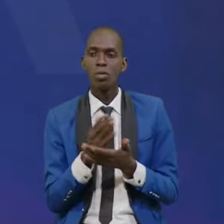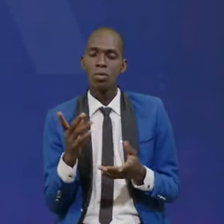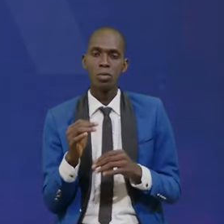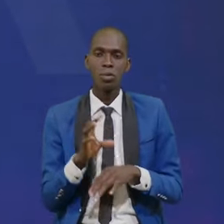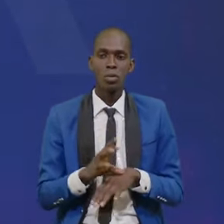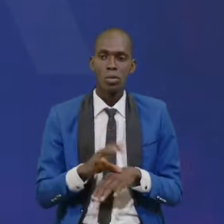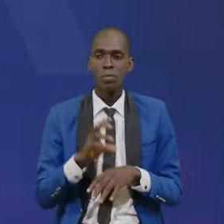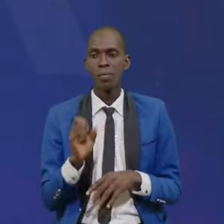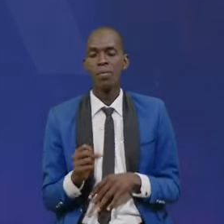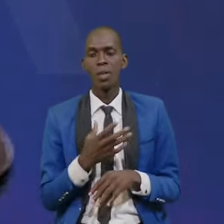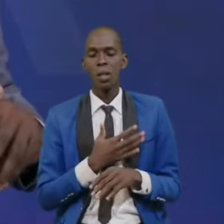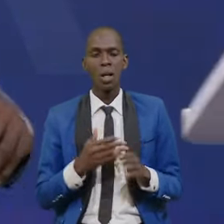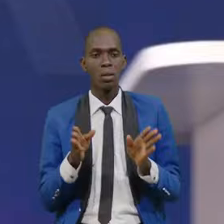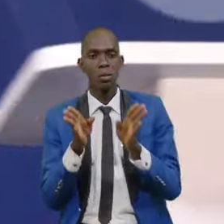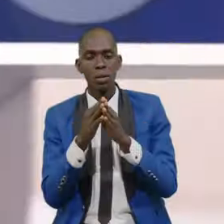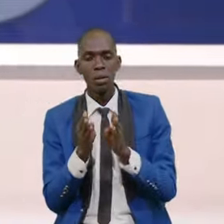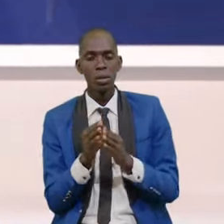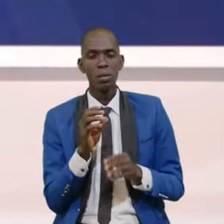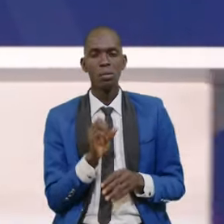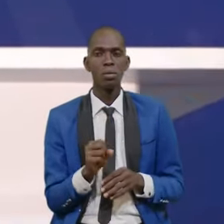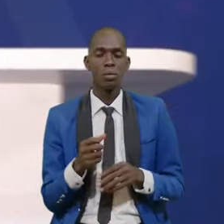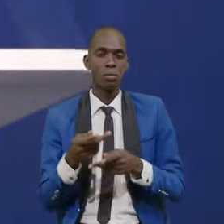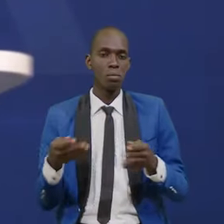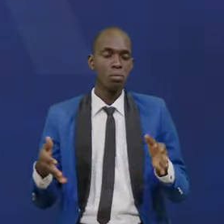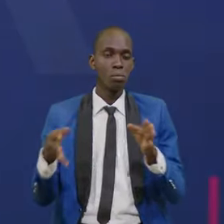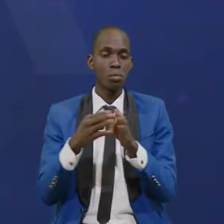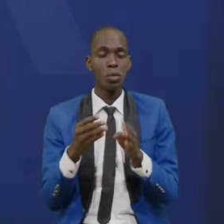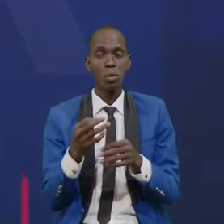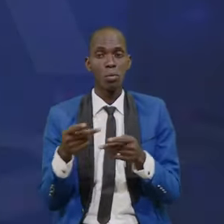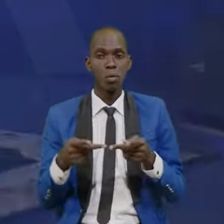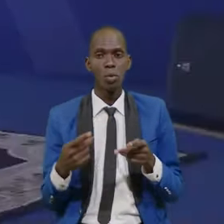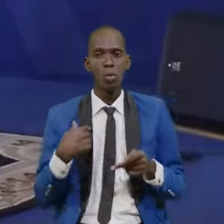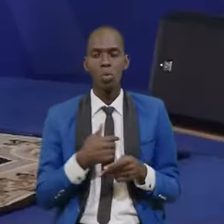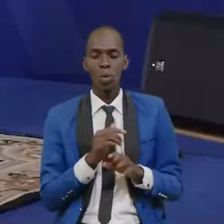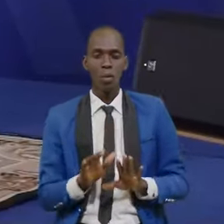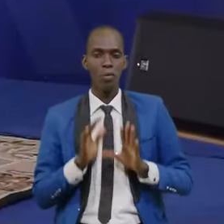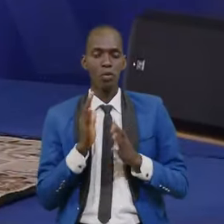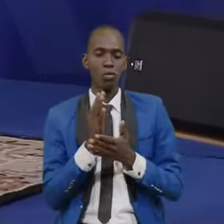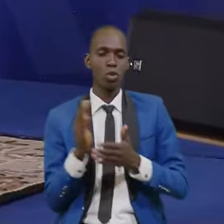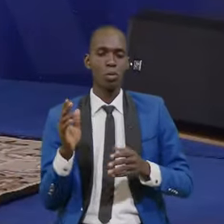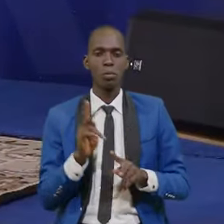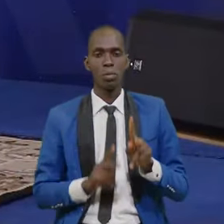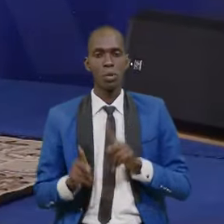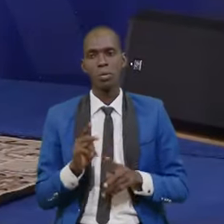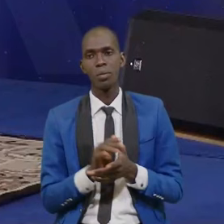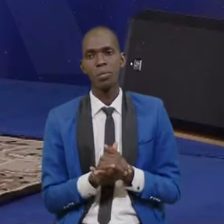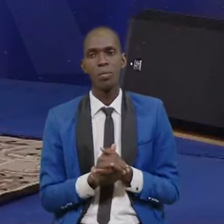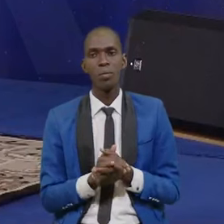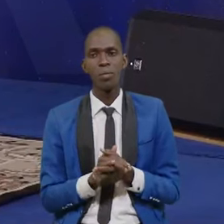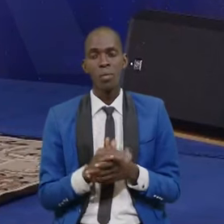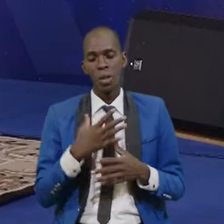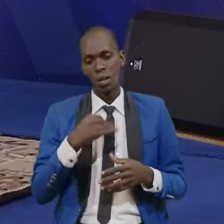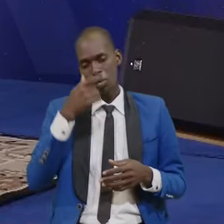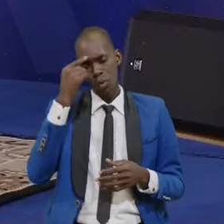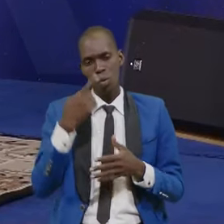and fellowships, we fear some people. And it's because of what they say. They